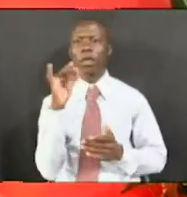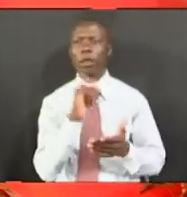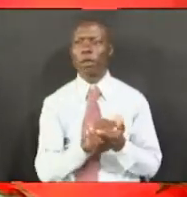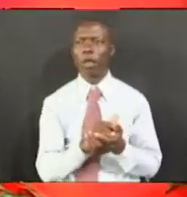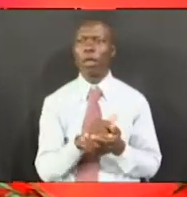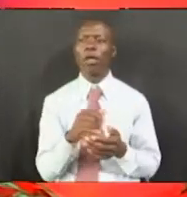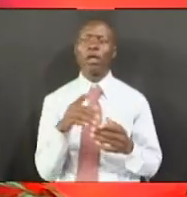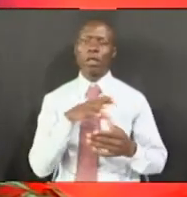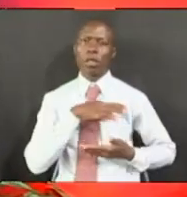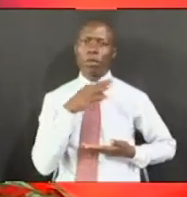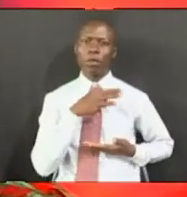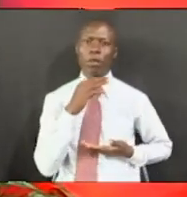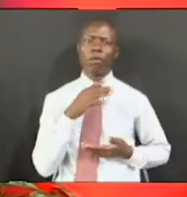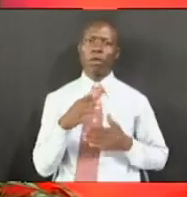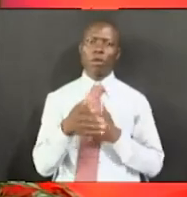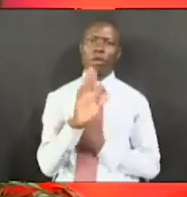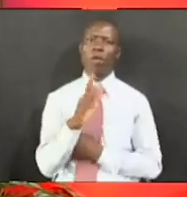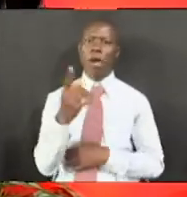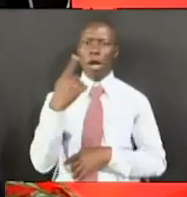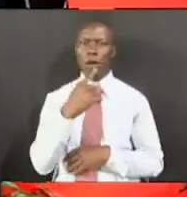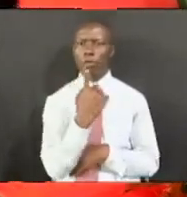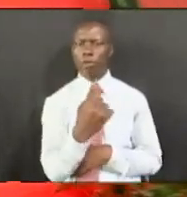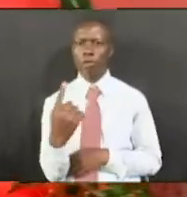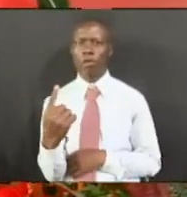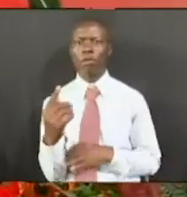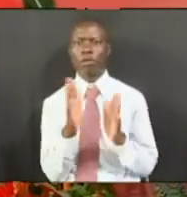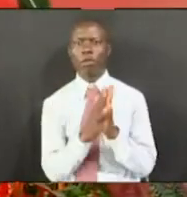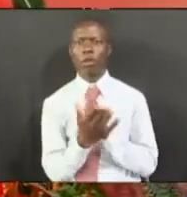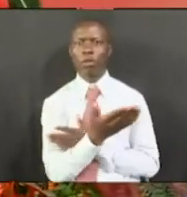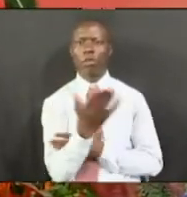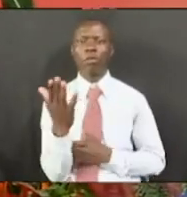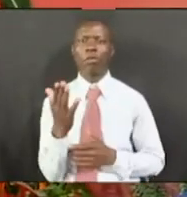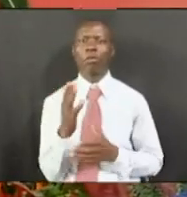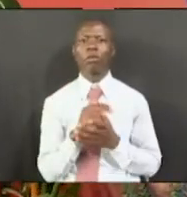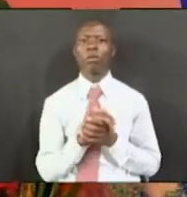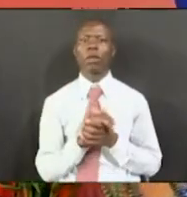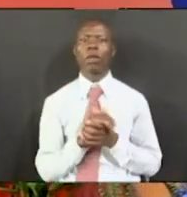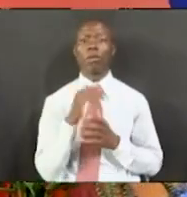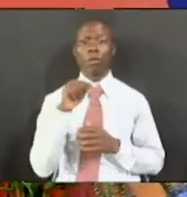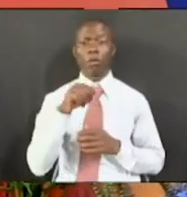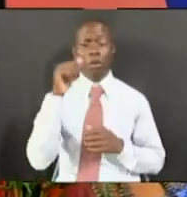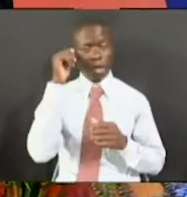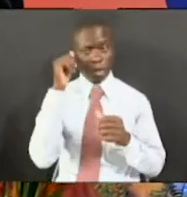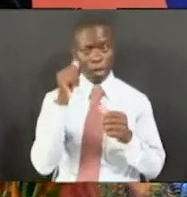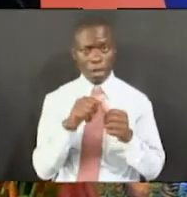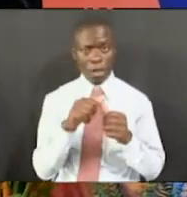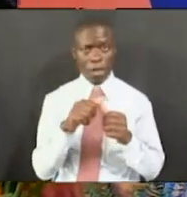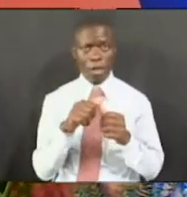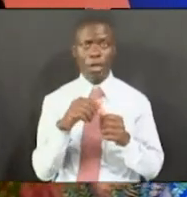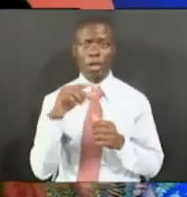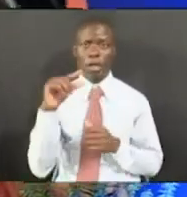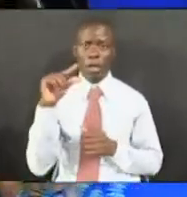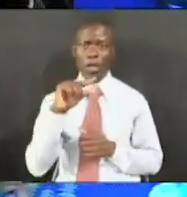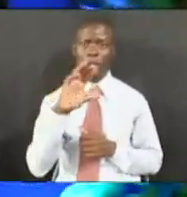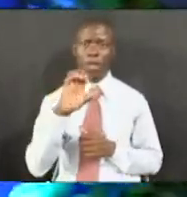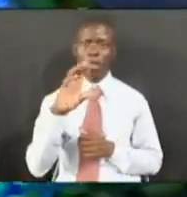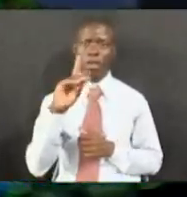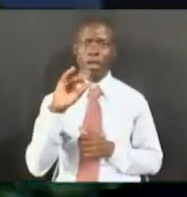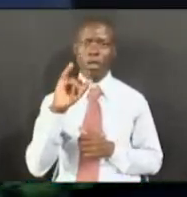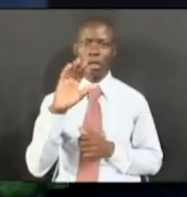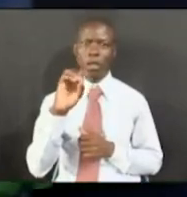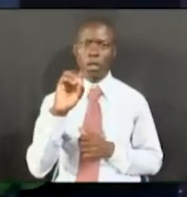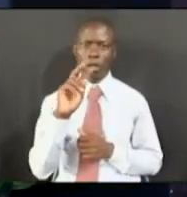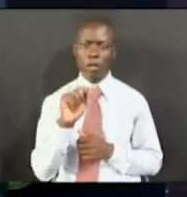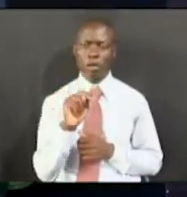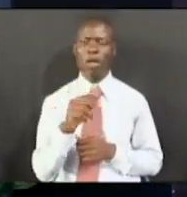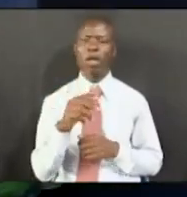came down upon Gideon. And you see, when you read that, you can realize that Gideon goes to the camp